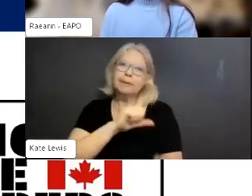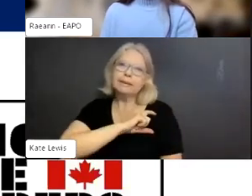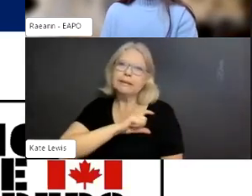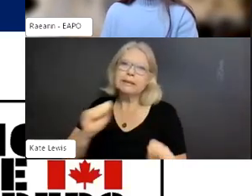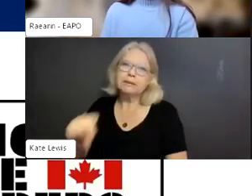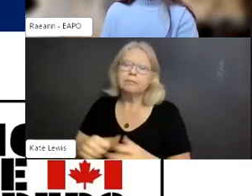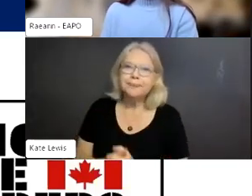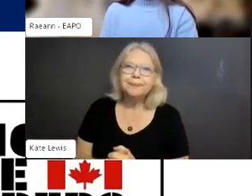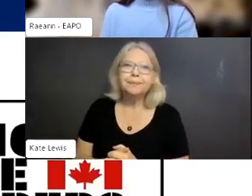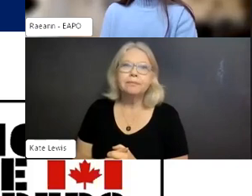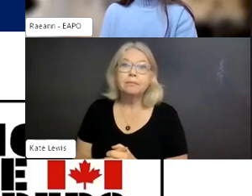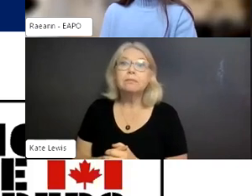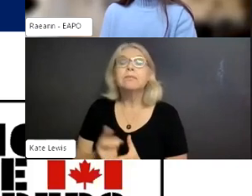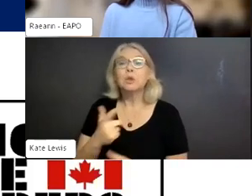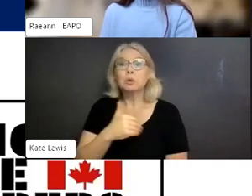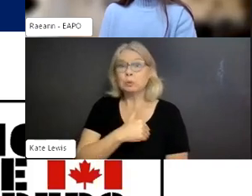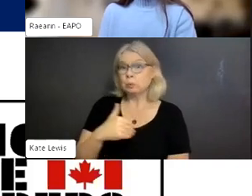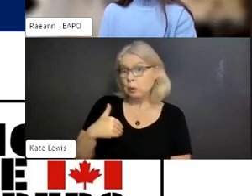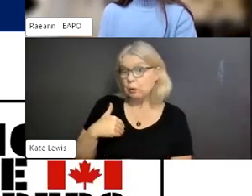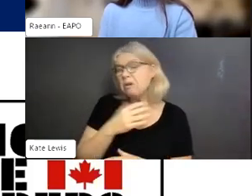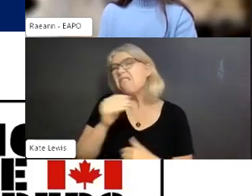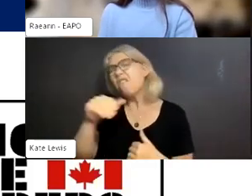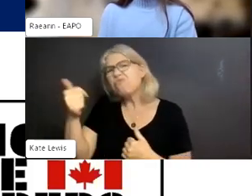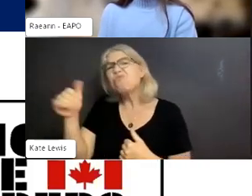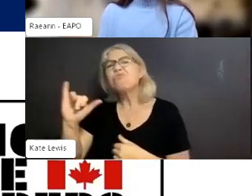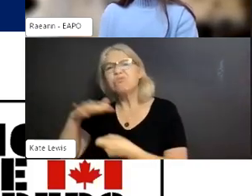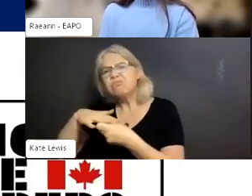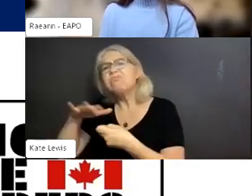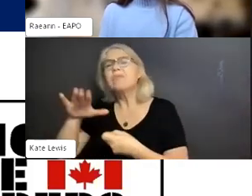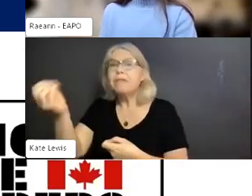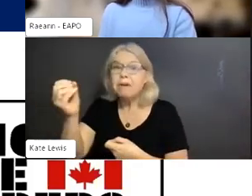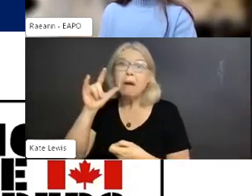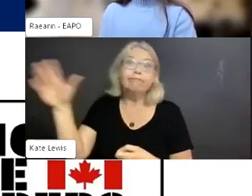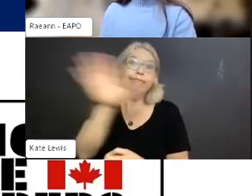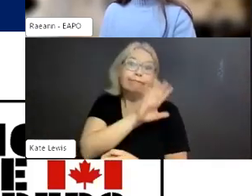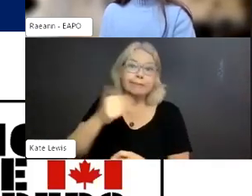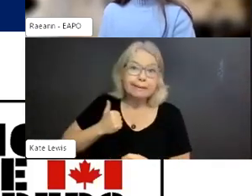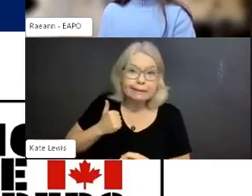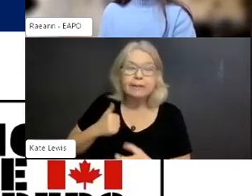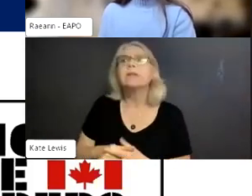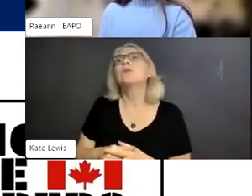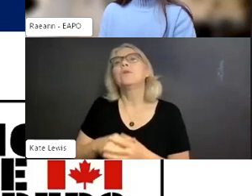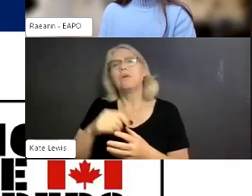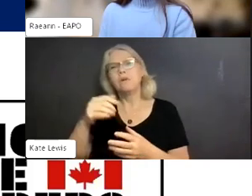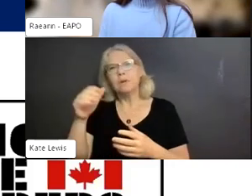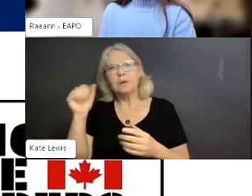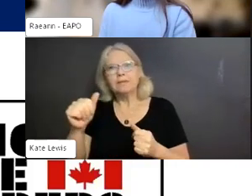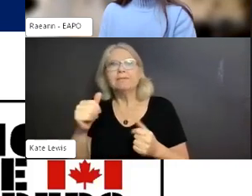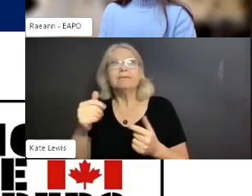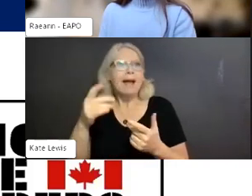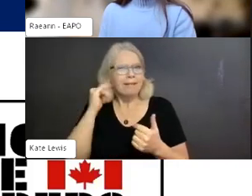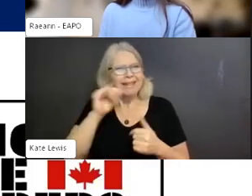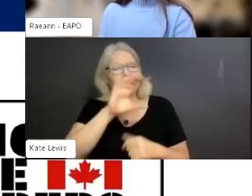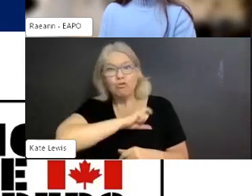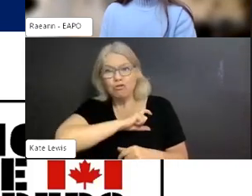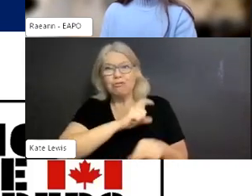police's services, not only within Ontario but other across Canada, have officers that deal directly with seniors issues. So